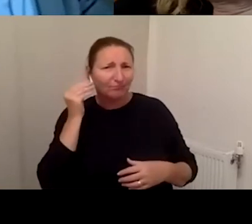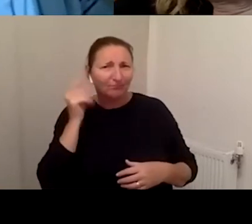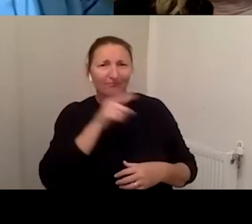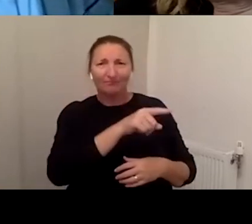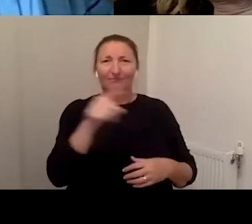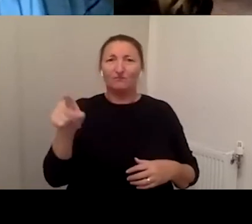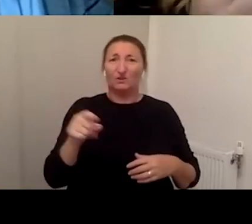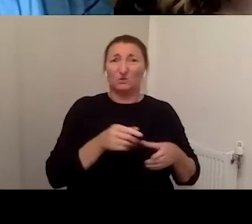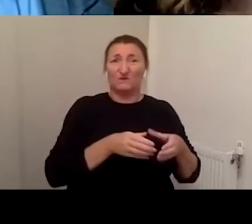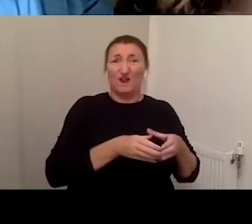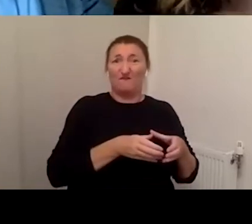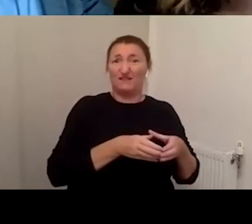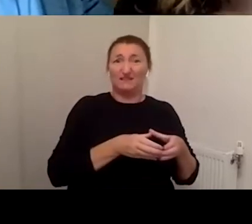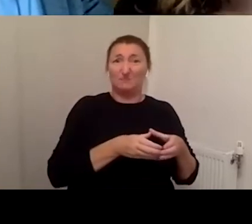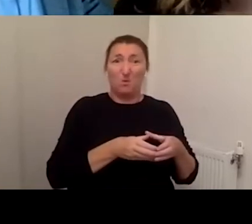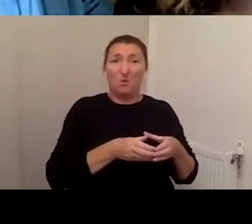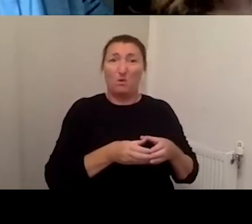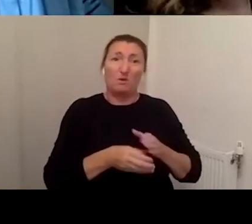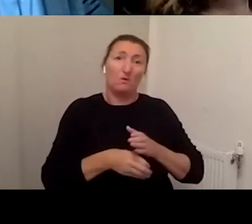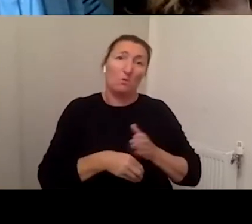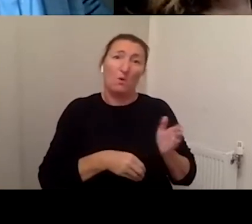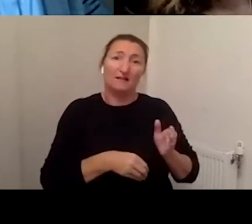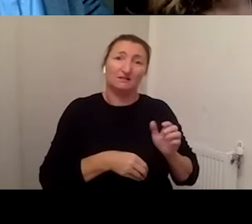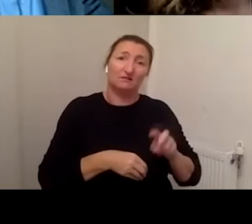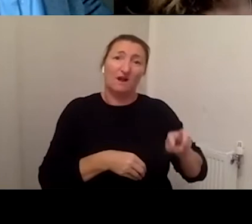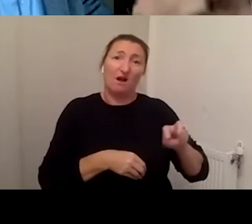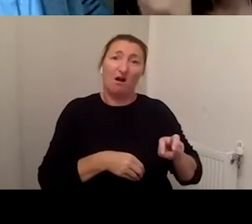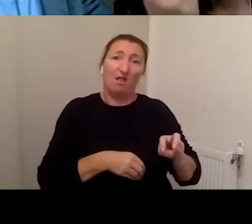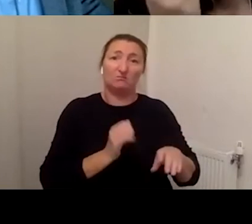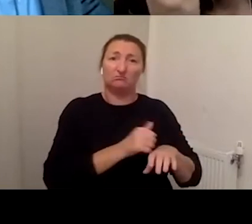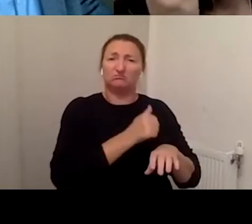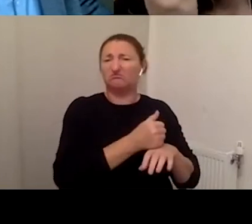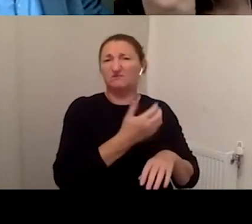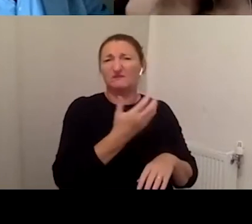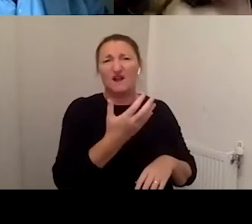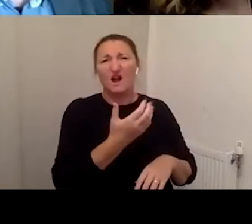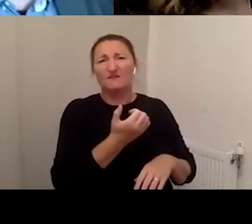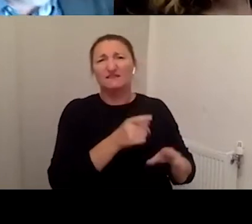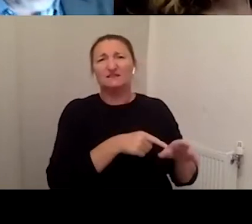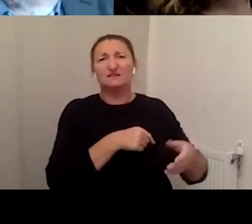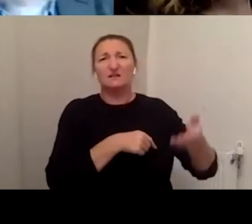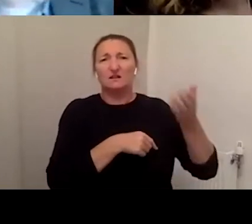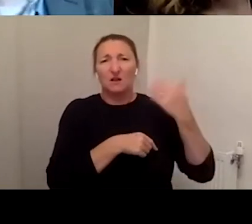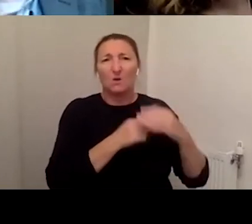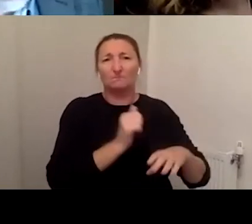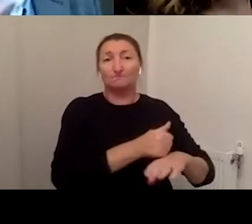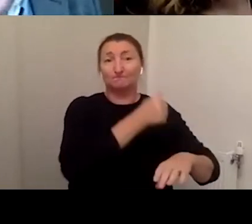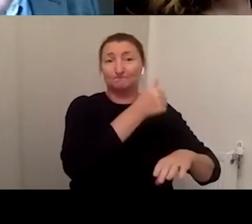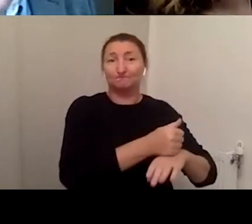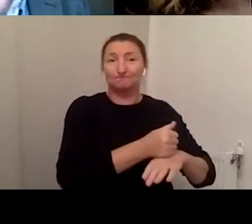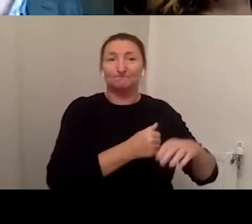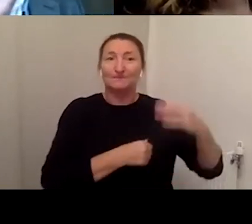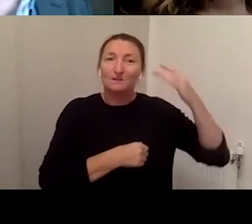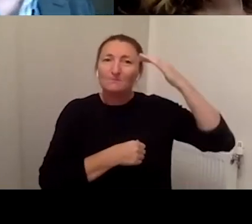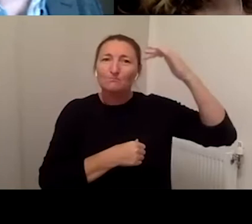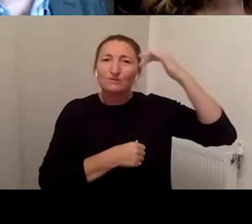would call it, the west of Ireland. We set up about maybe 5 years ago, 6 years ago, because a lot of the principles by which we looked at